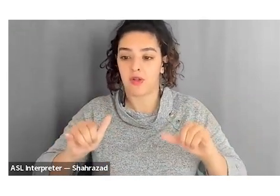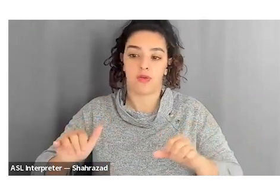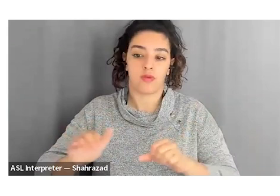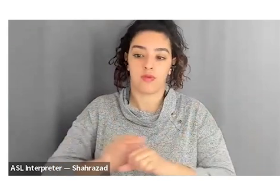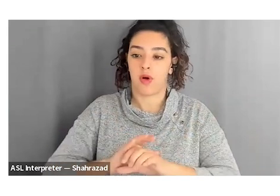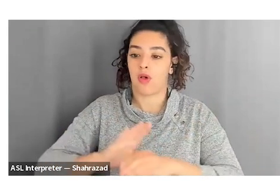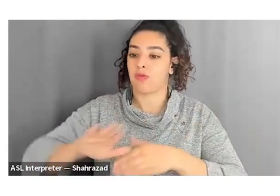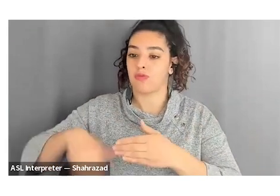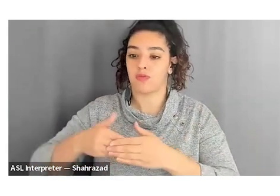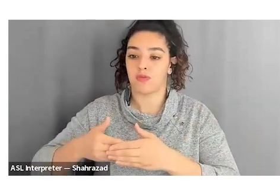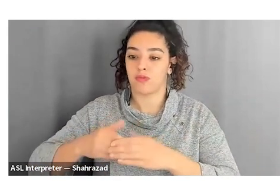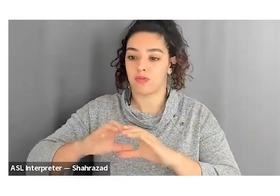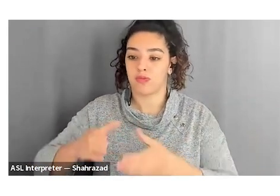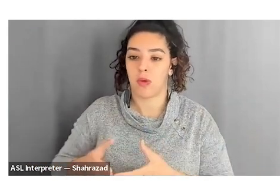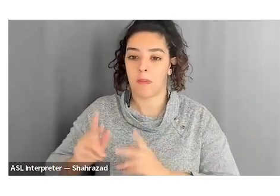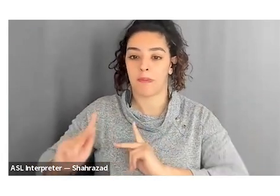Next slide, please.